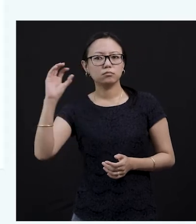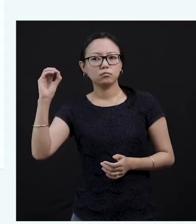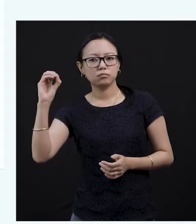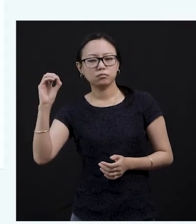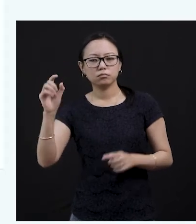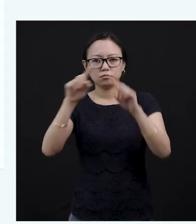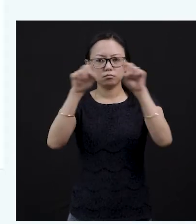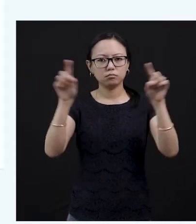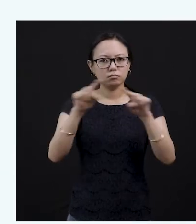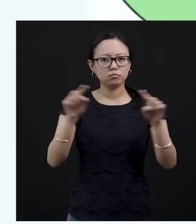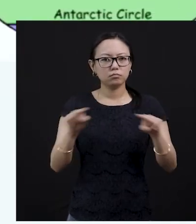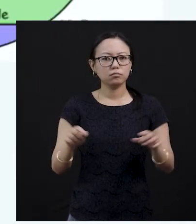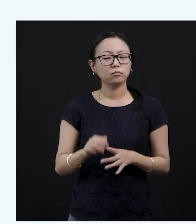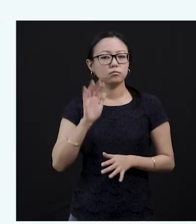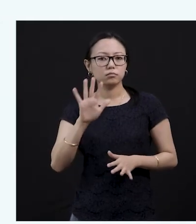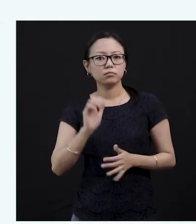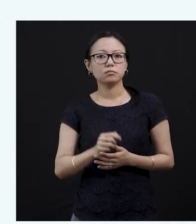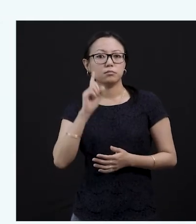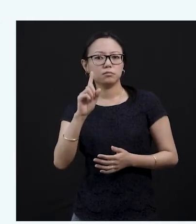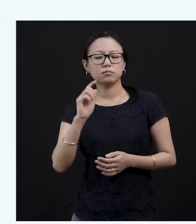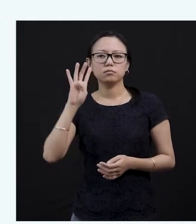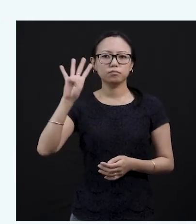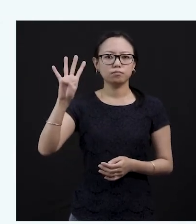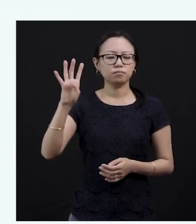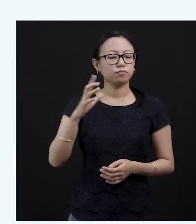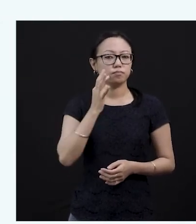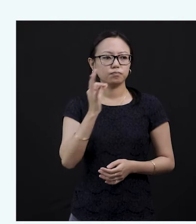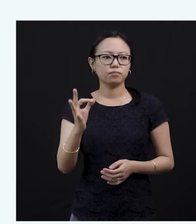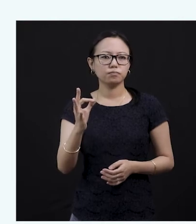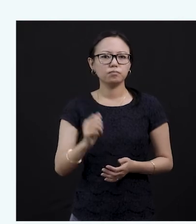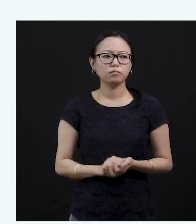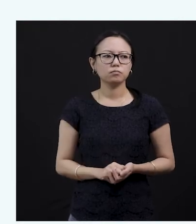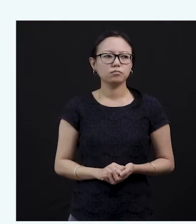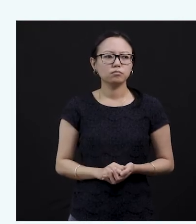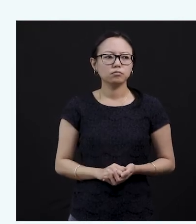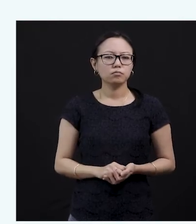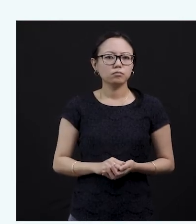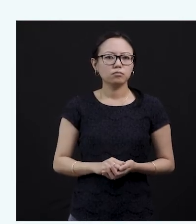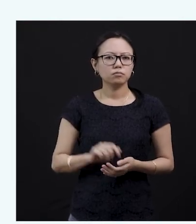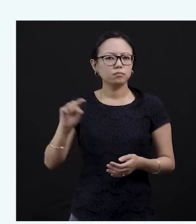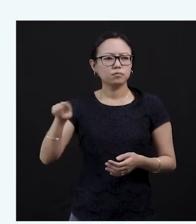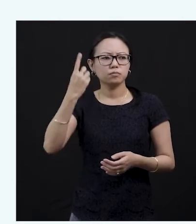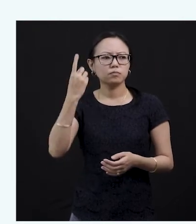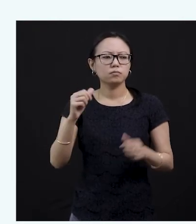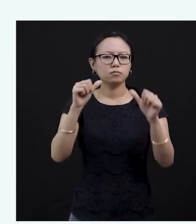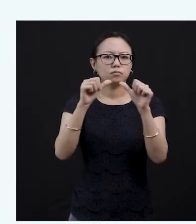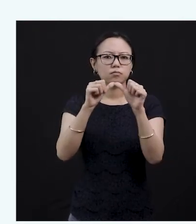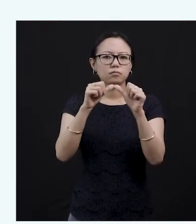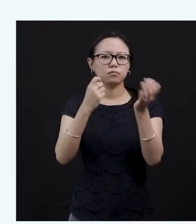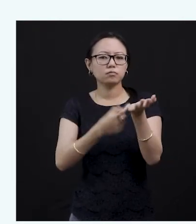important lines of the latitude. And they are, number 1, starting from the top,